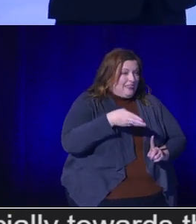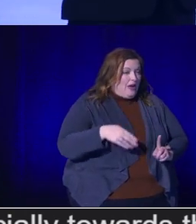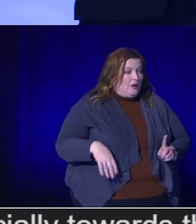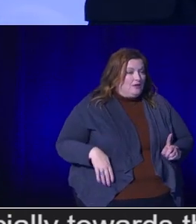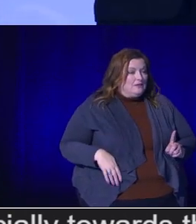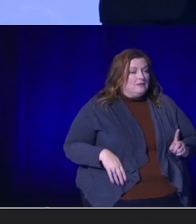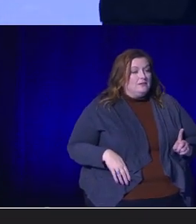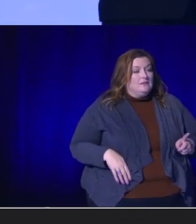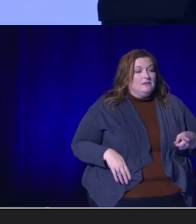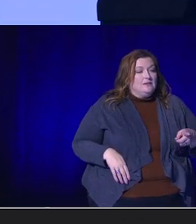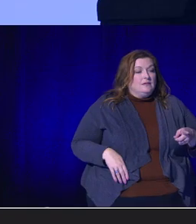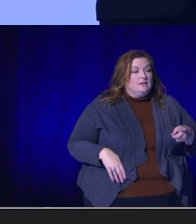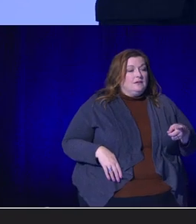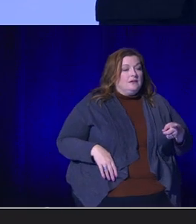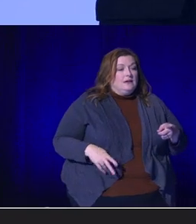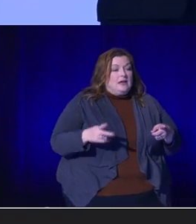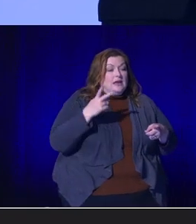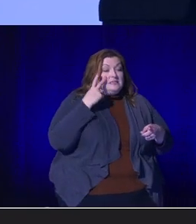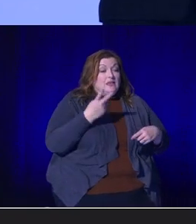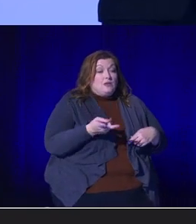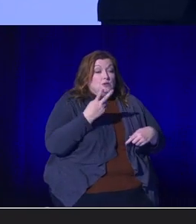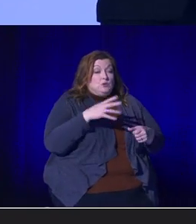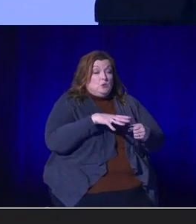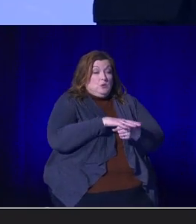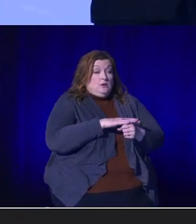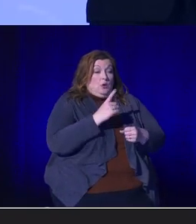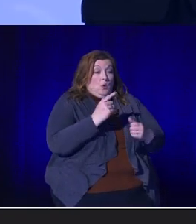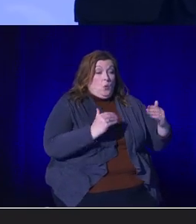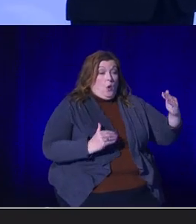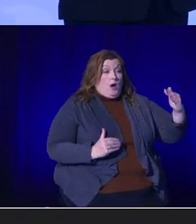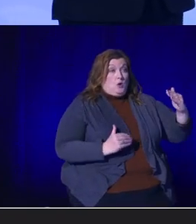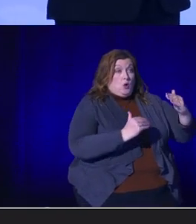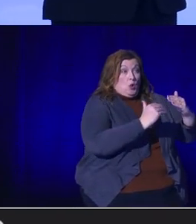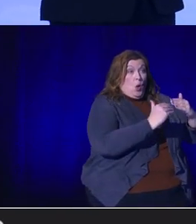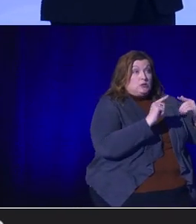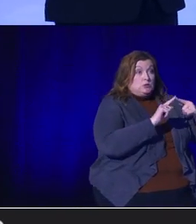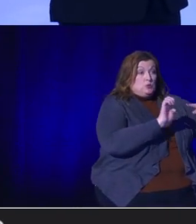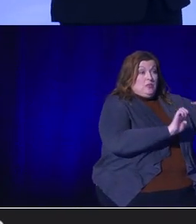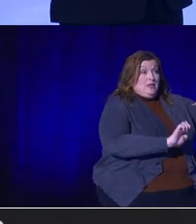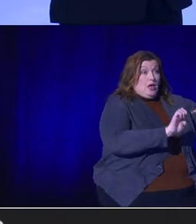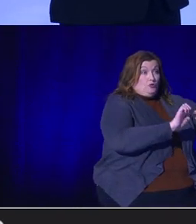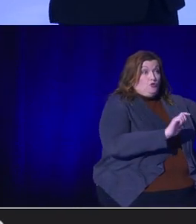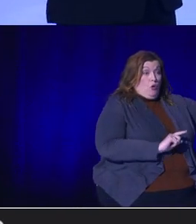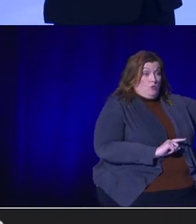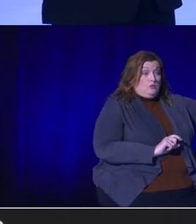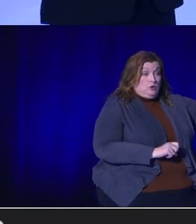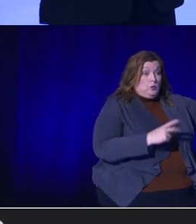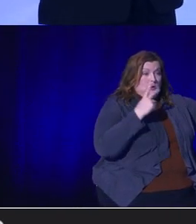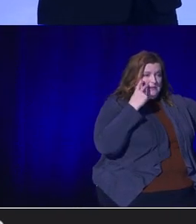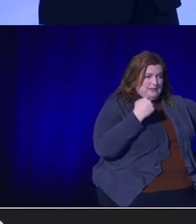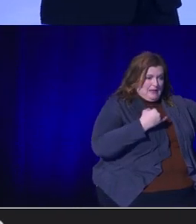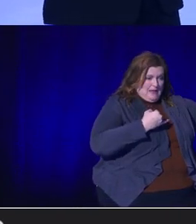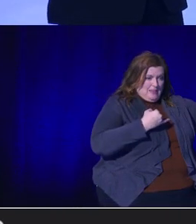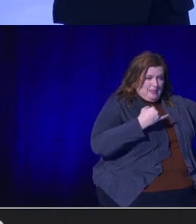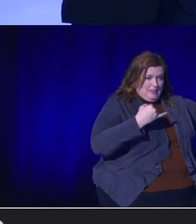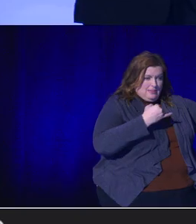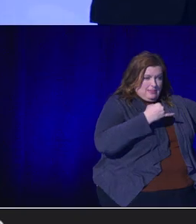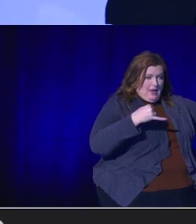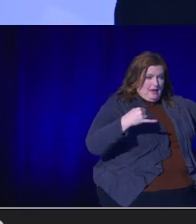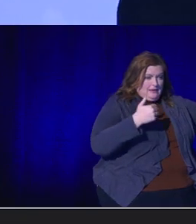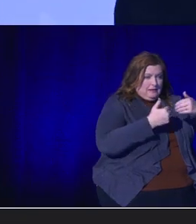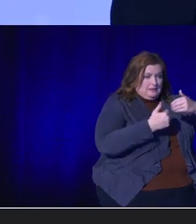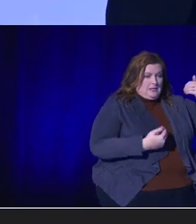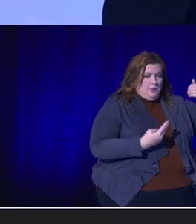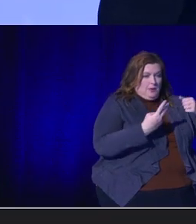see these two distinct regions. There's one closest to the electrode that's, you can almost see a line there that's separating these